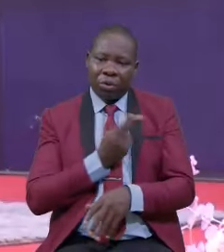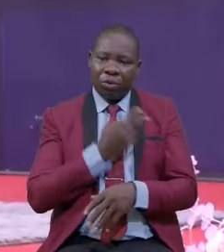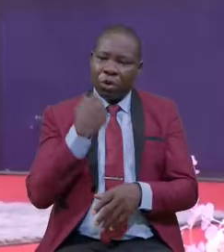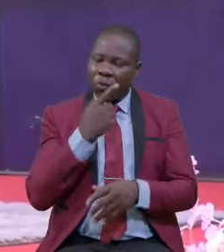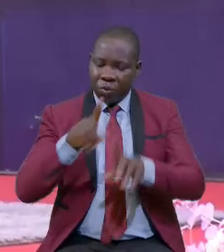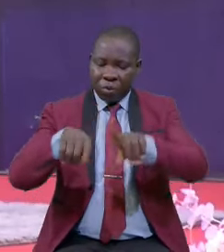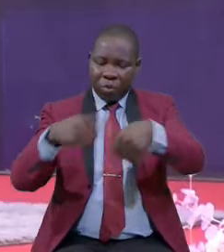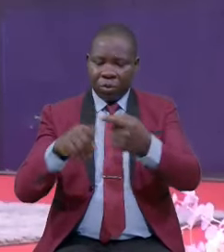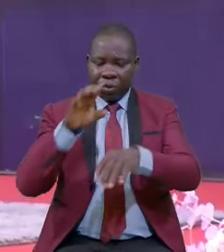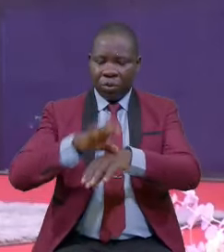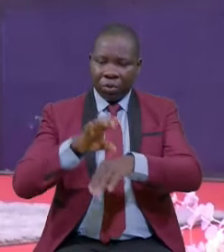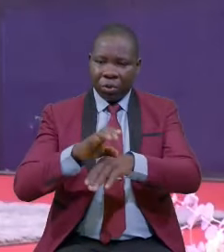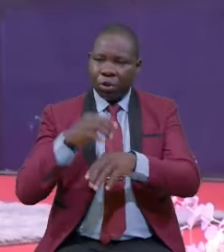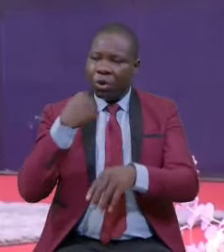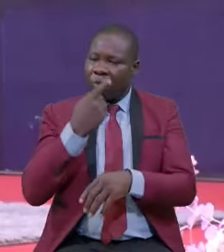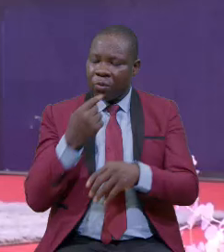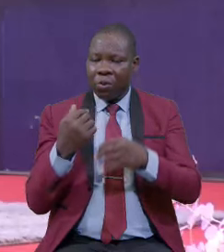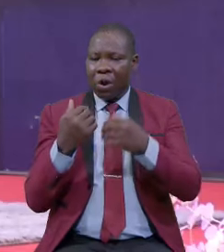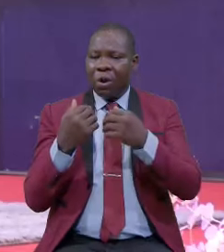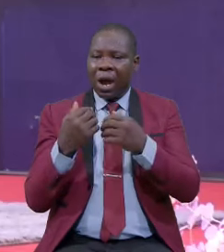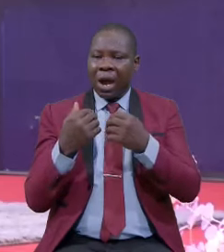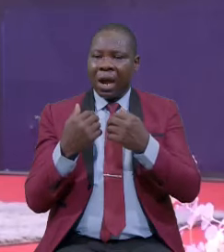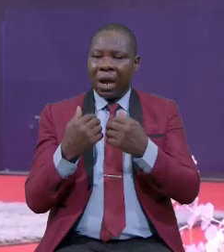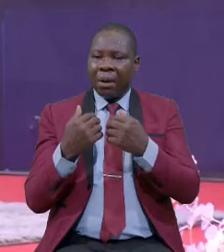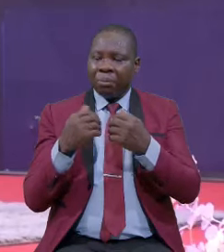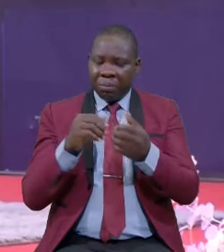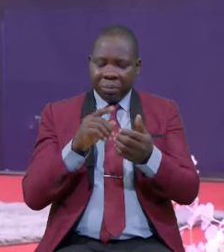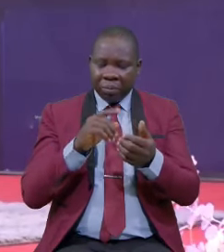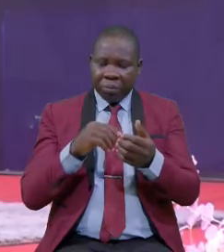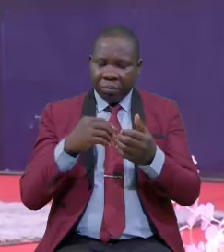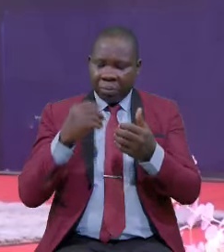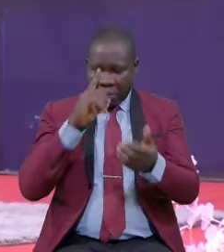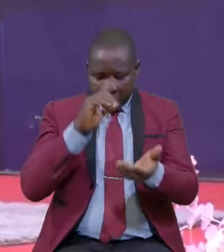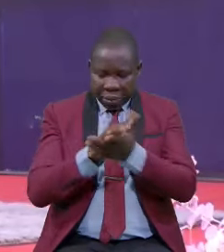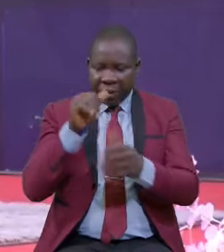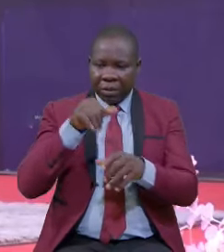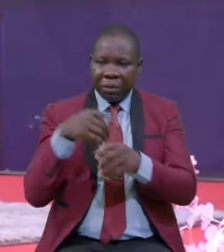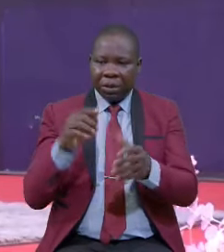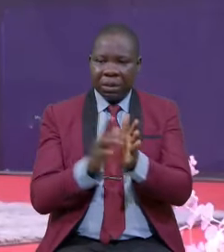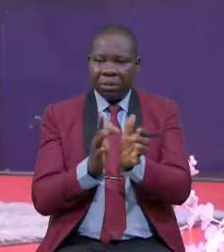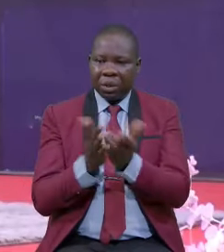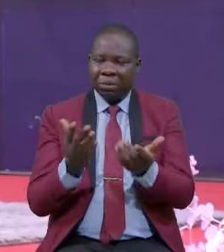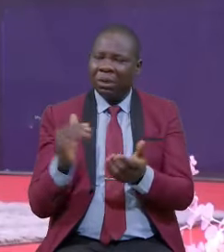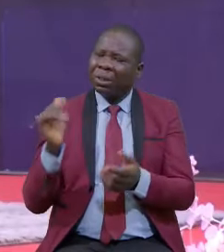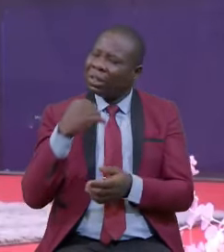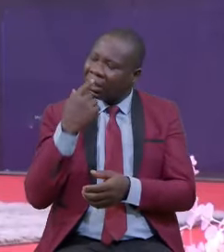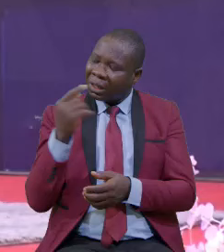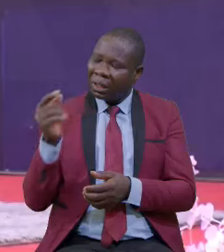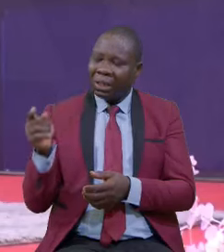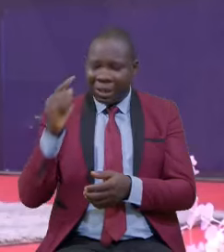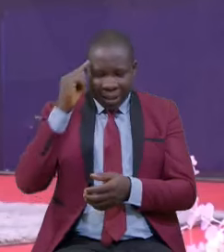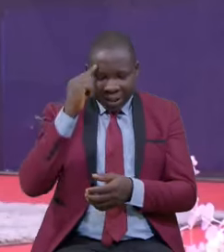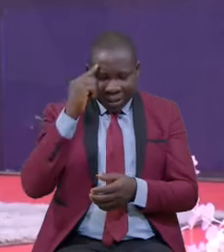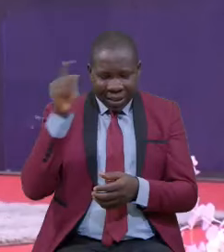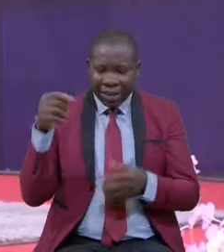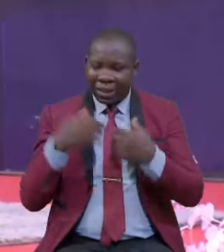so heavenly minded that he's of no earthly good. We can't put him in politics. No, he